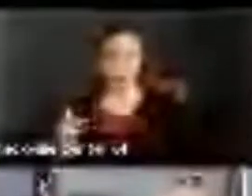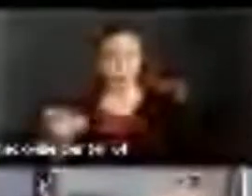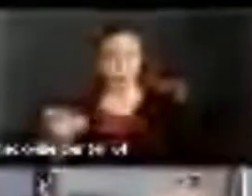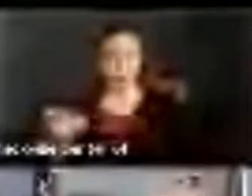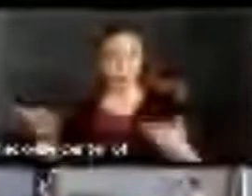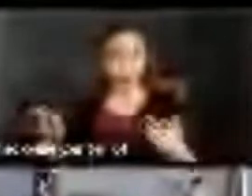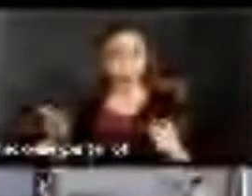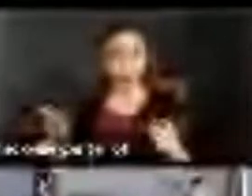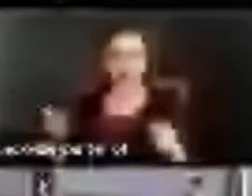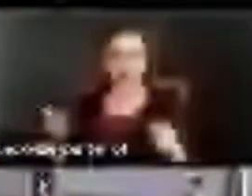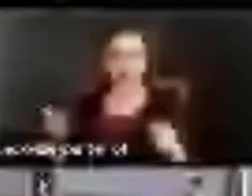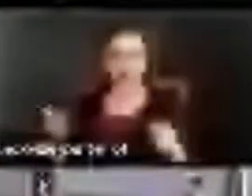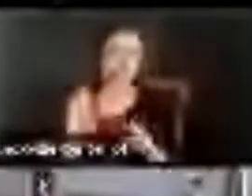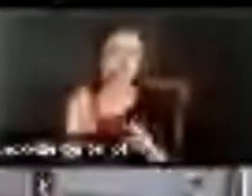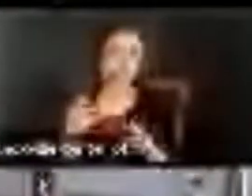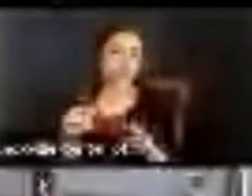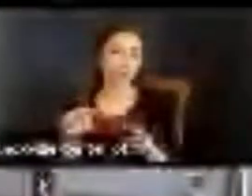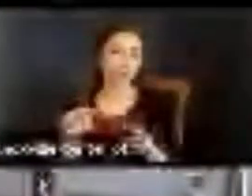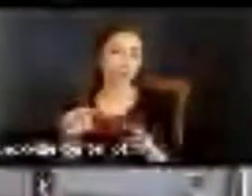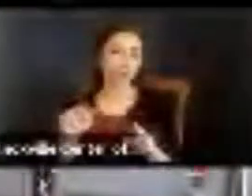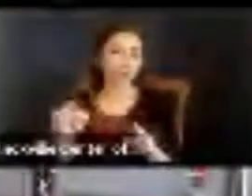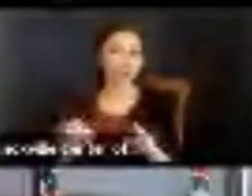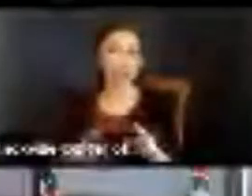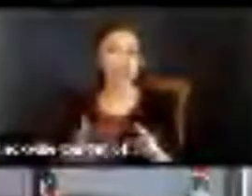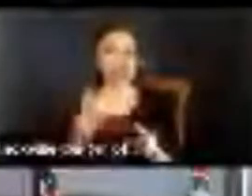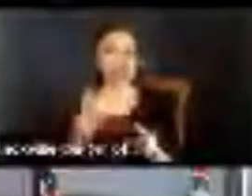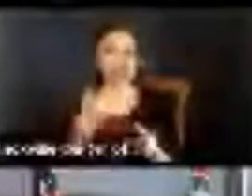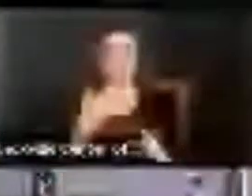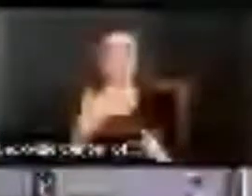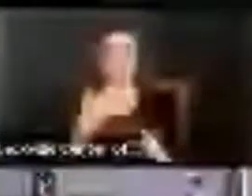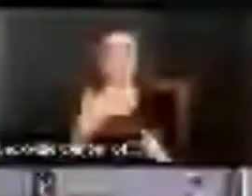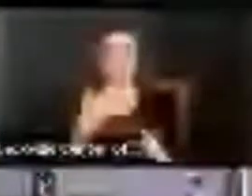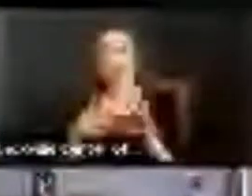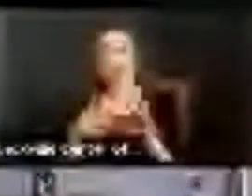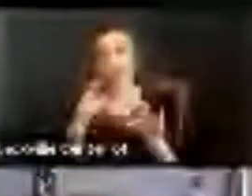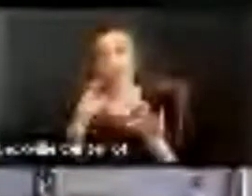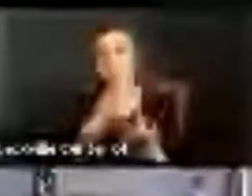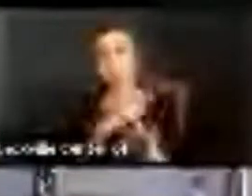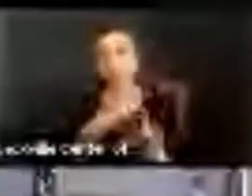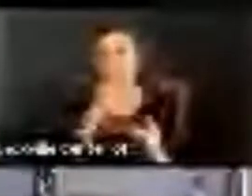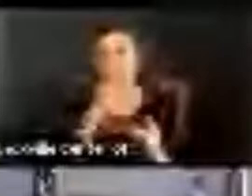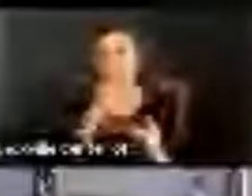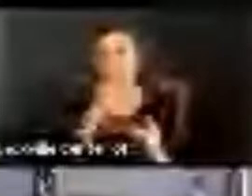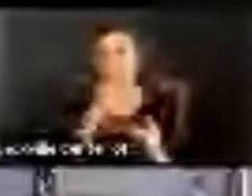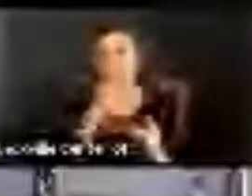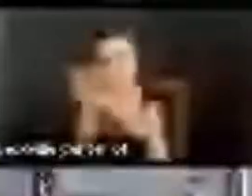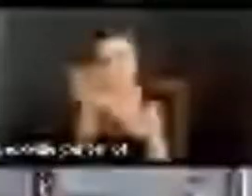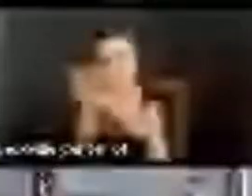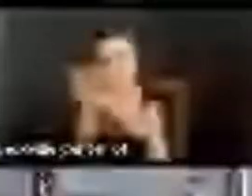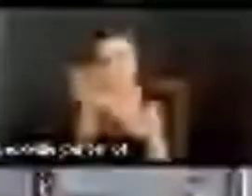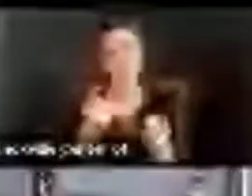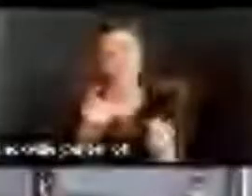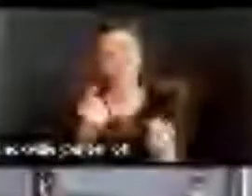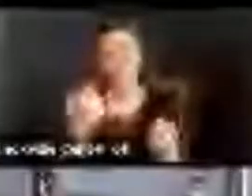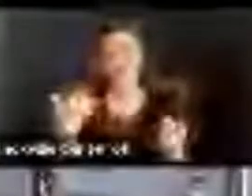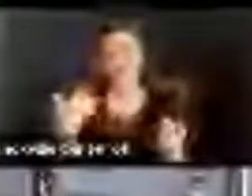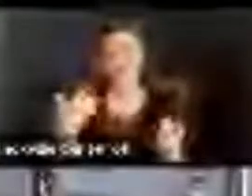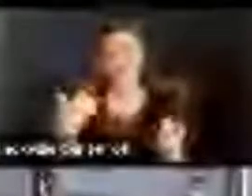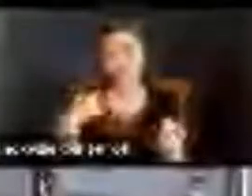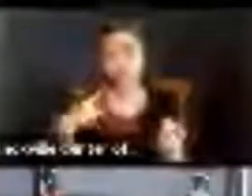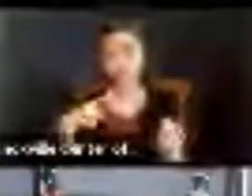Again, Chairman, just a comment for the board's information. When Chancellor Plowman talks